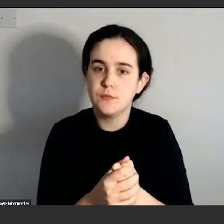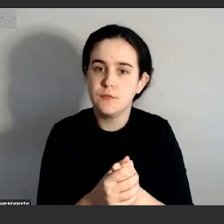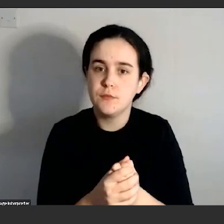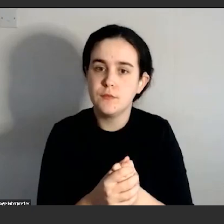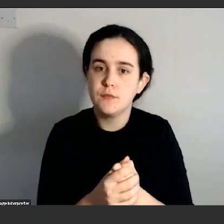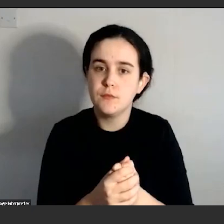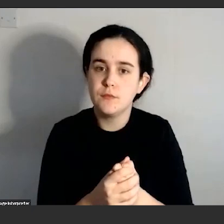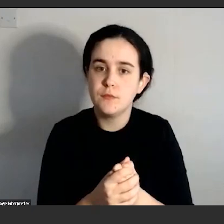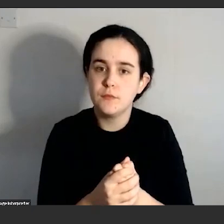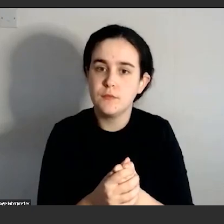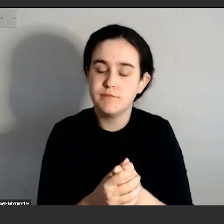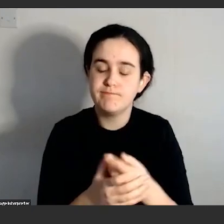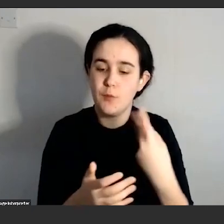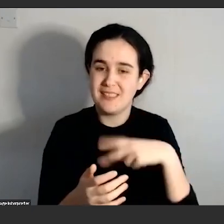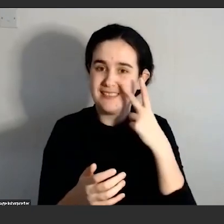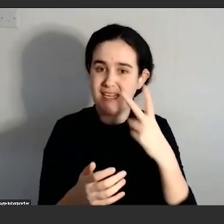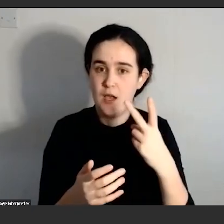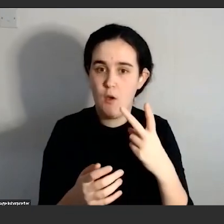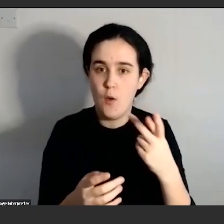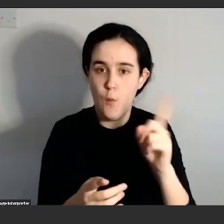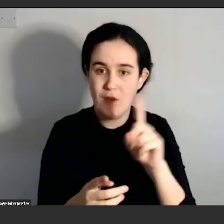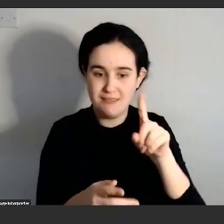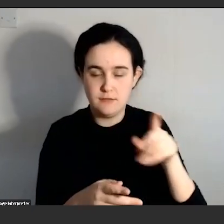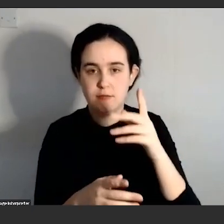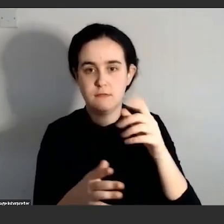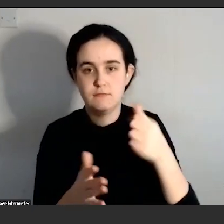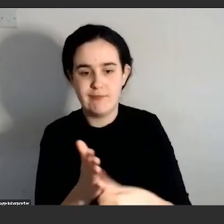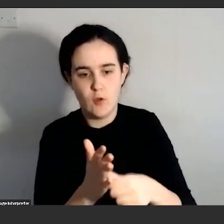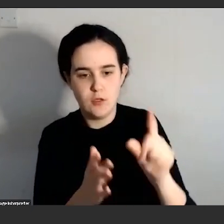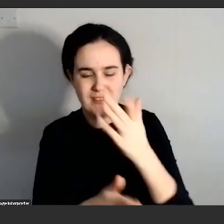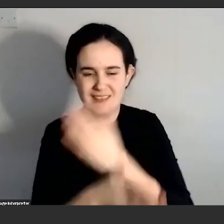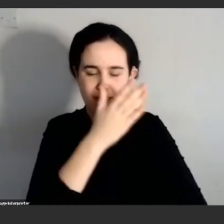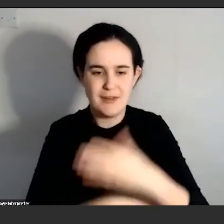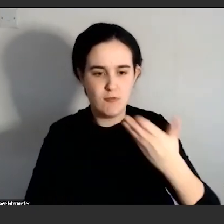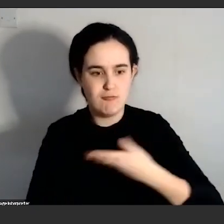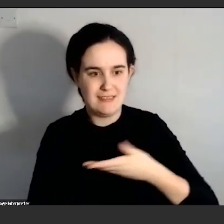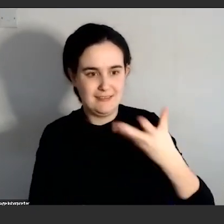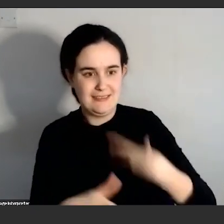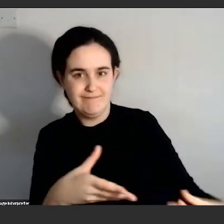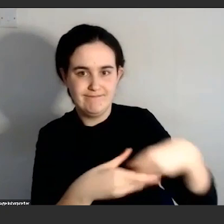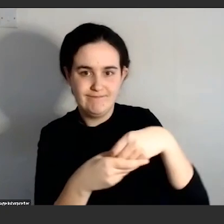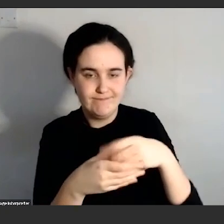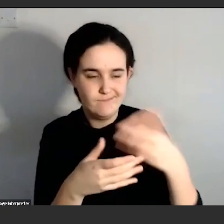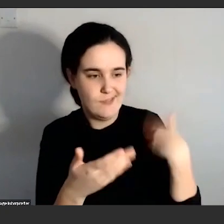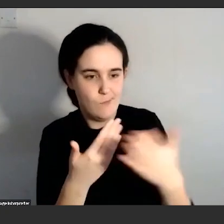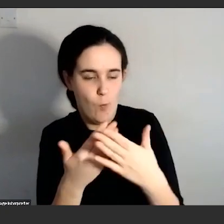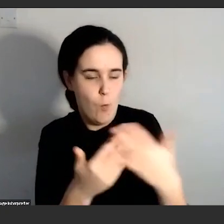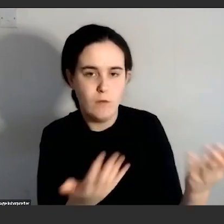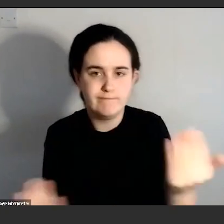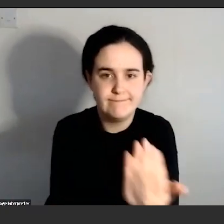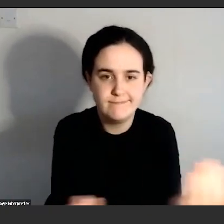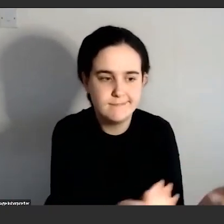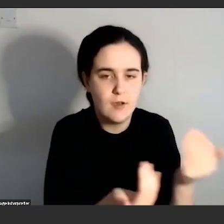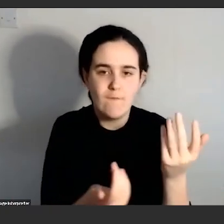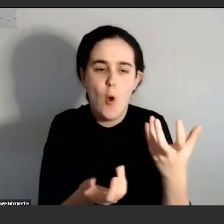CRPD being seen on a major scale in the country. We also put greater focus on elderly